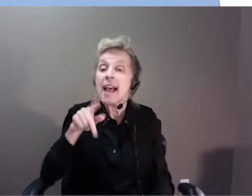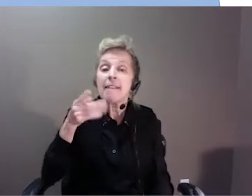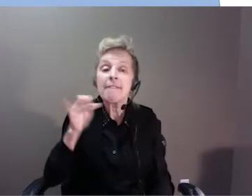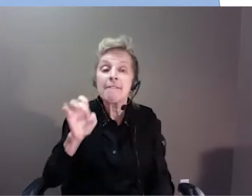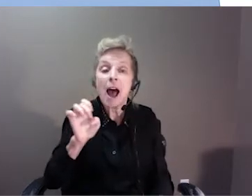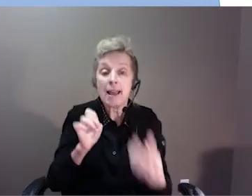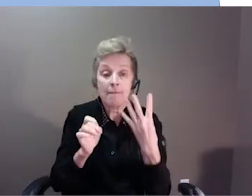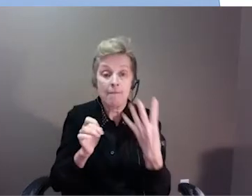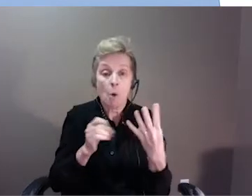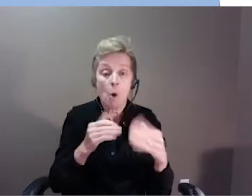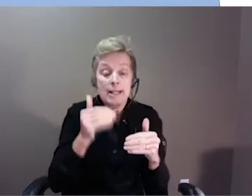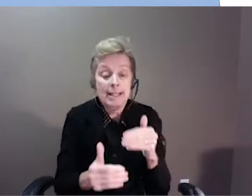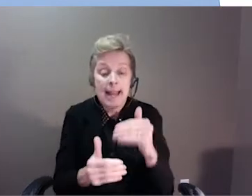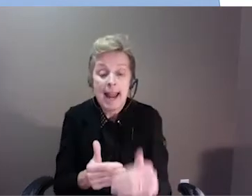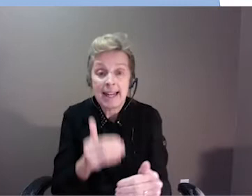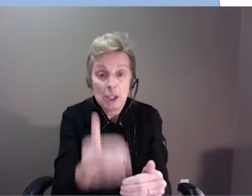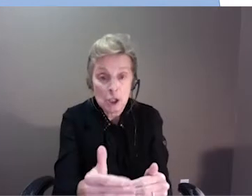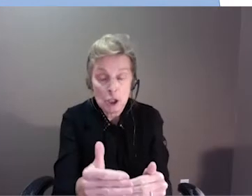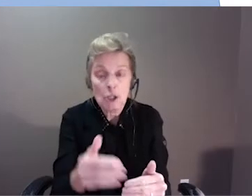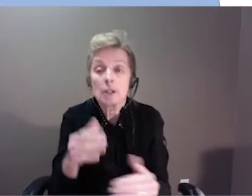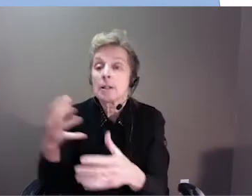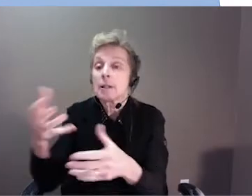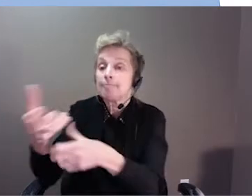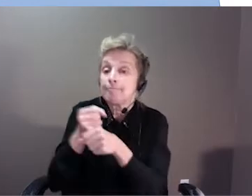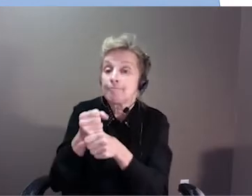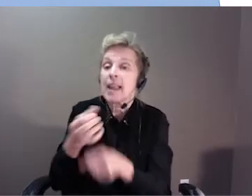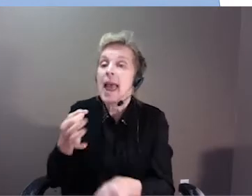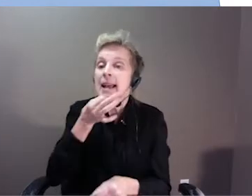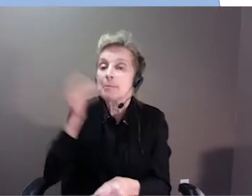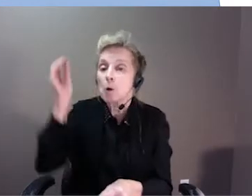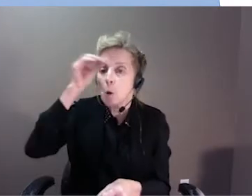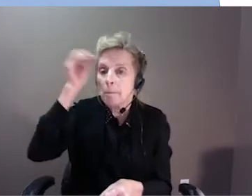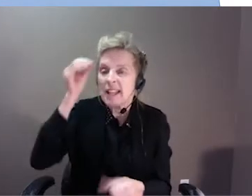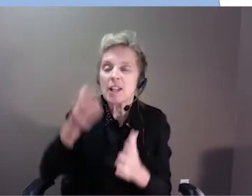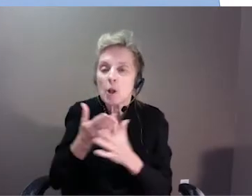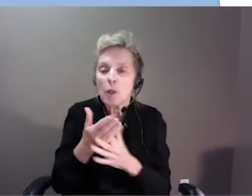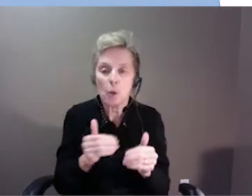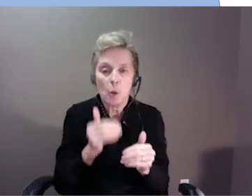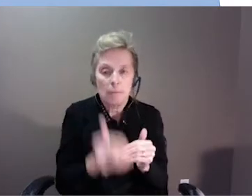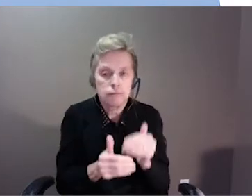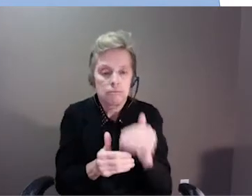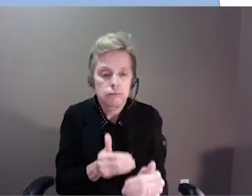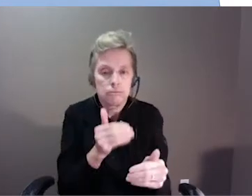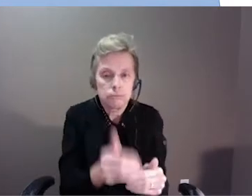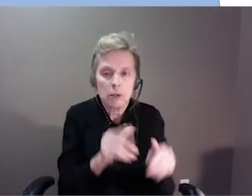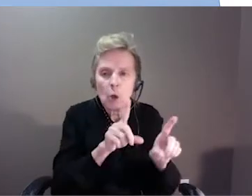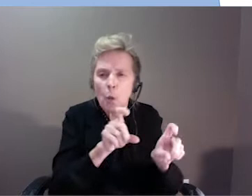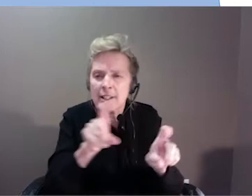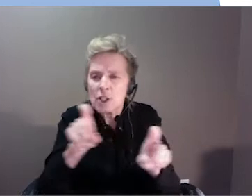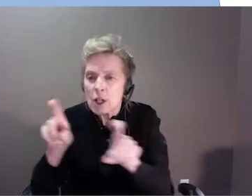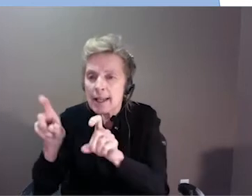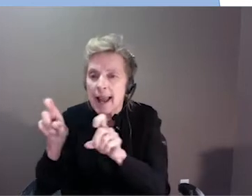research approach that draws on expert opinions through multiple stages of questionnaires to make recommendations about the